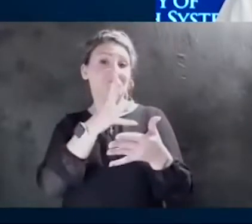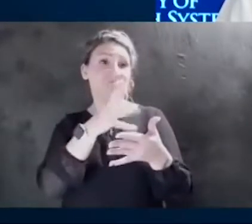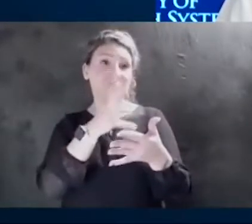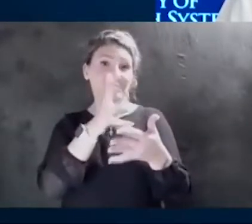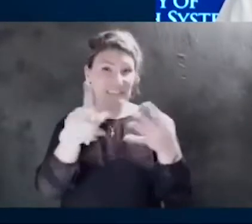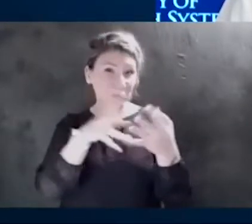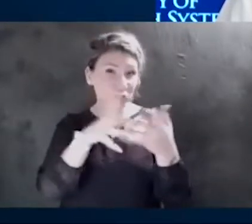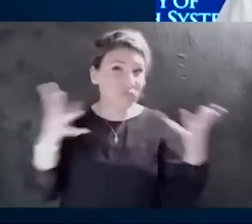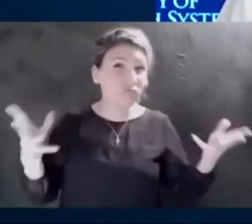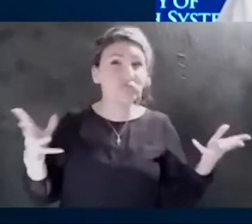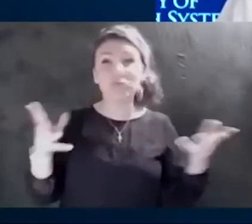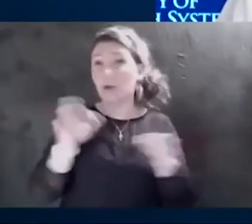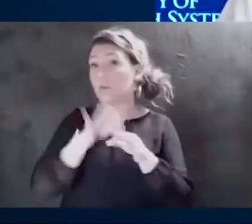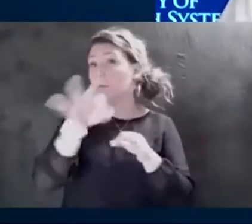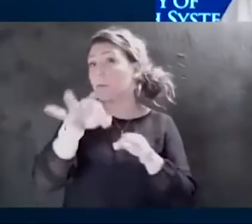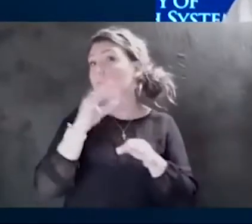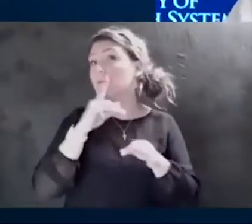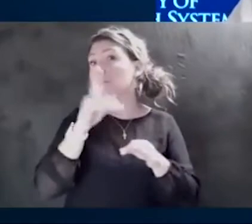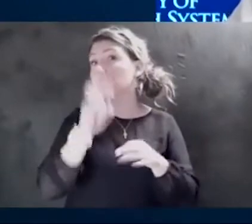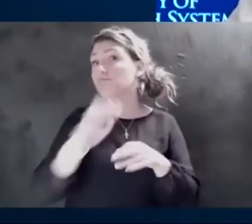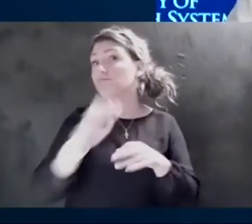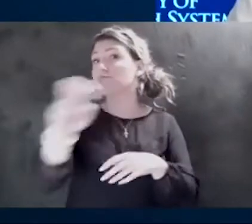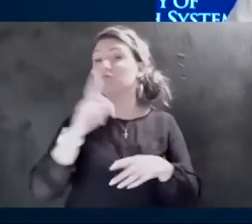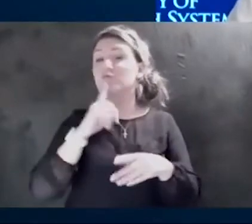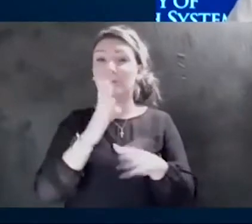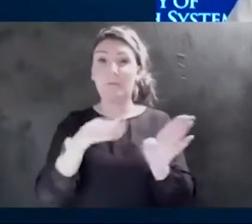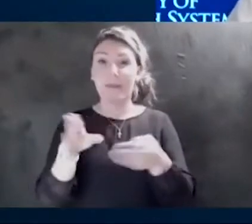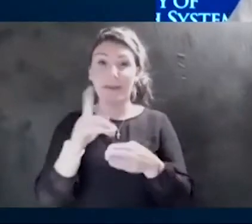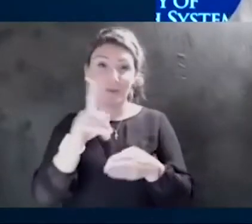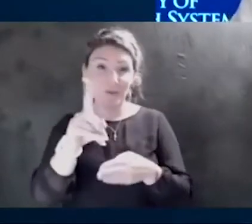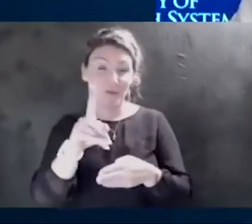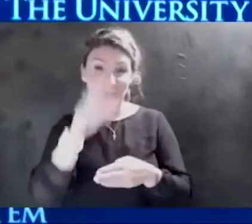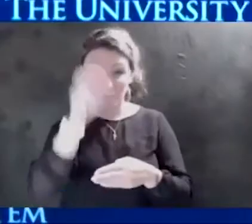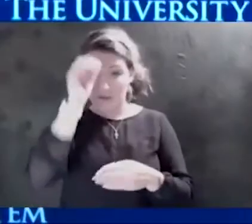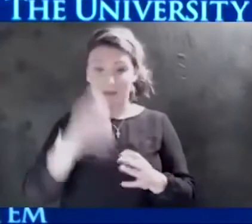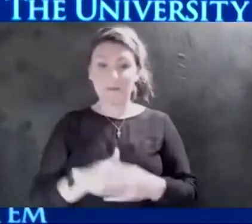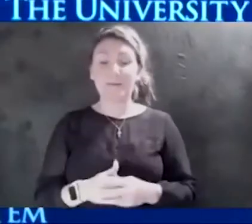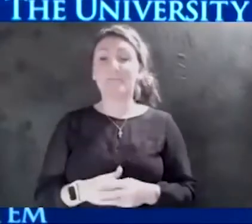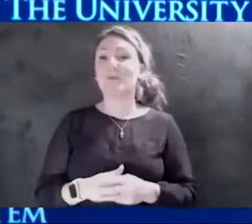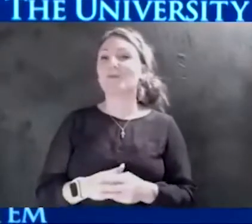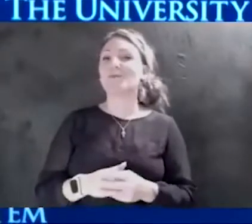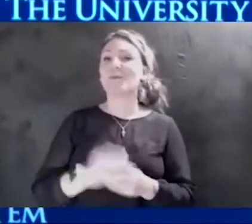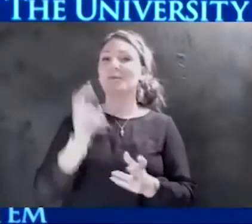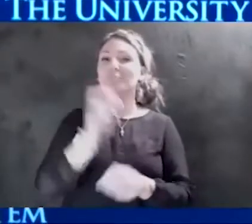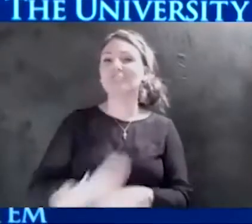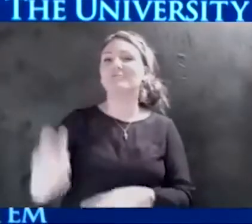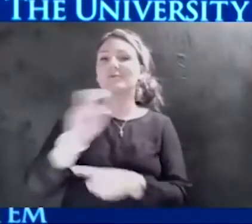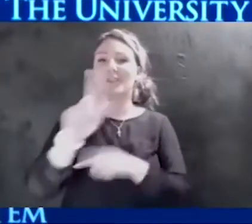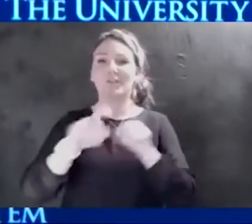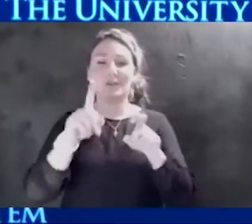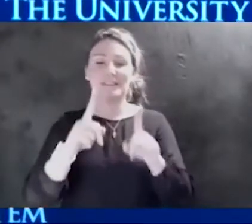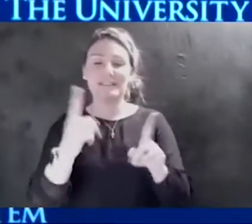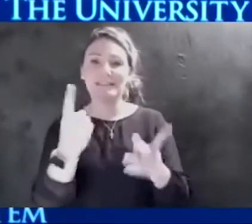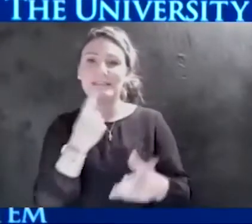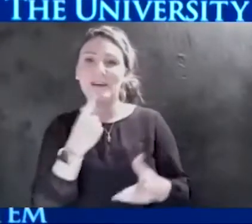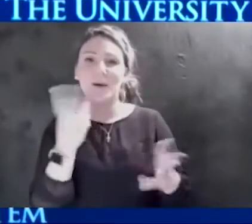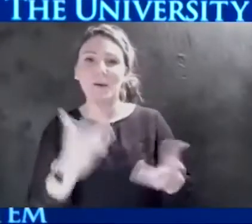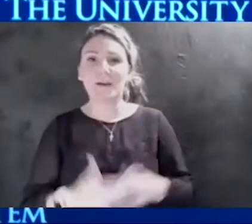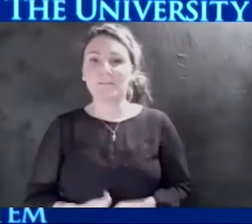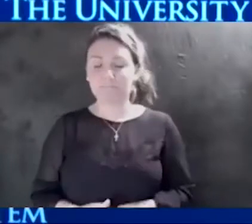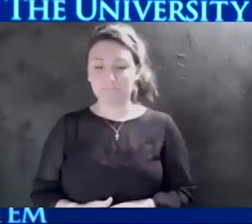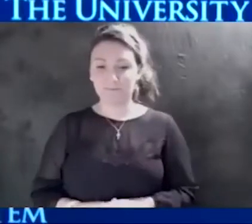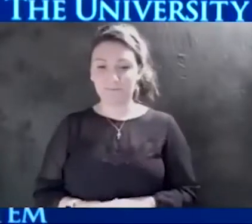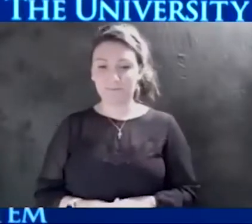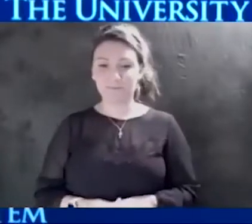thoughts on that, doctors? So on the traveling question, here's what I think we can say. COVID is